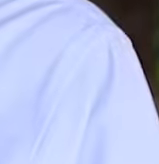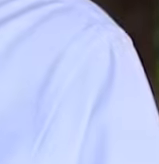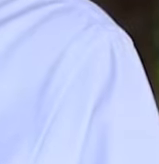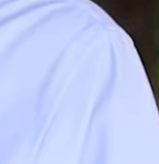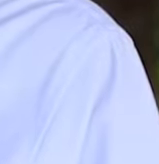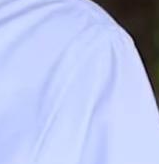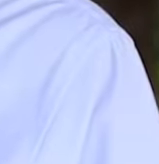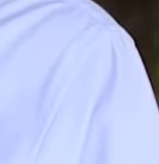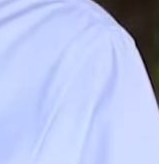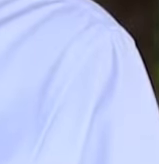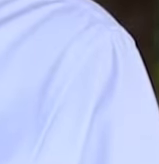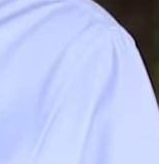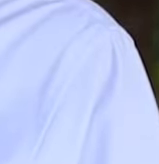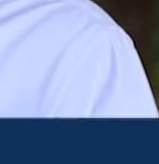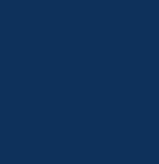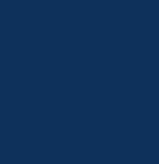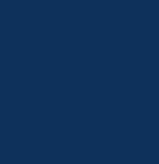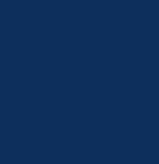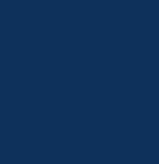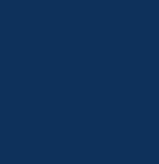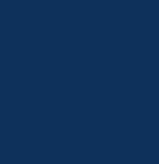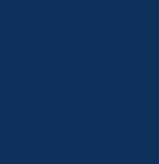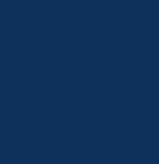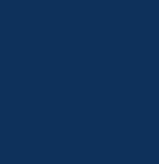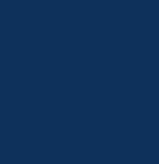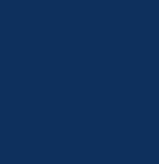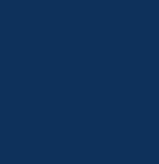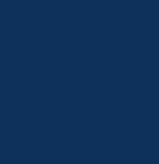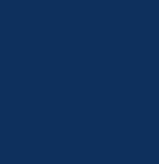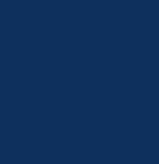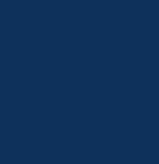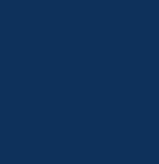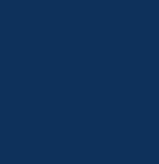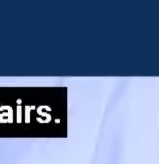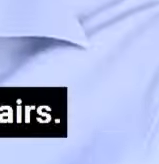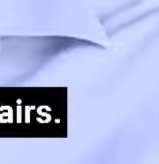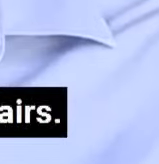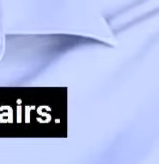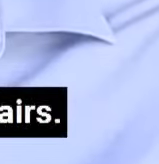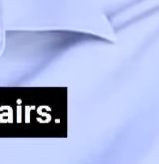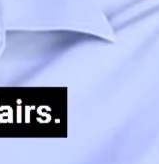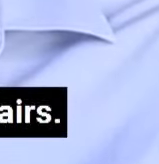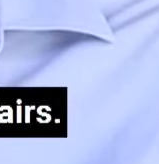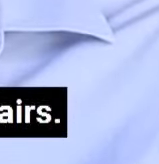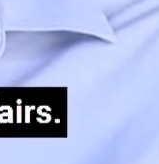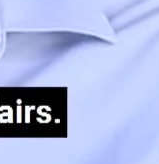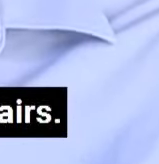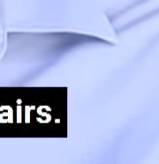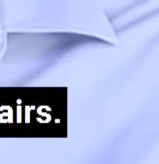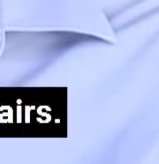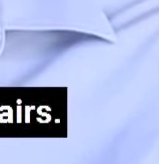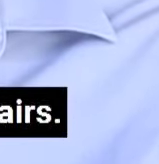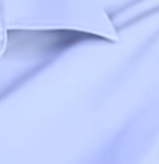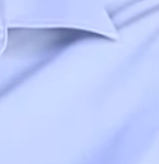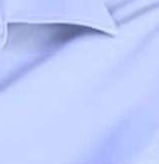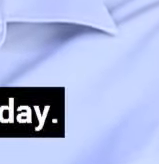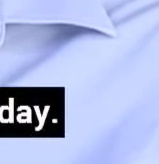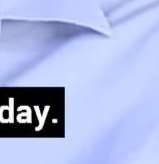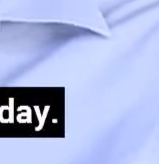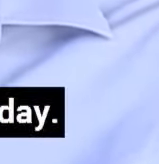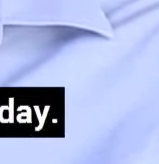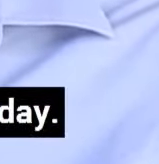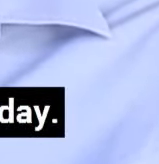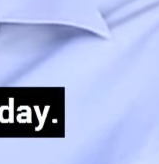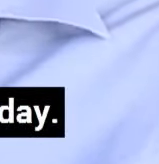podcasting is fresh territory for me. Check out the Howie Severino podcast, an original for GMA News and Public Affairs.